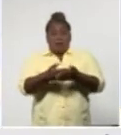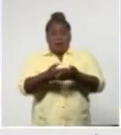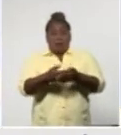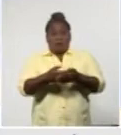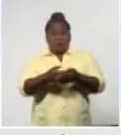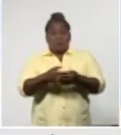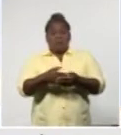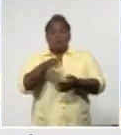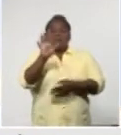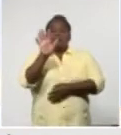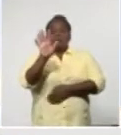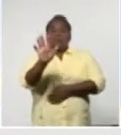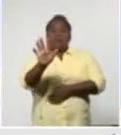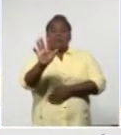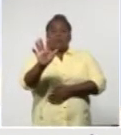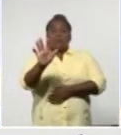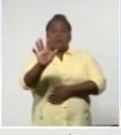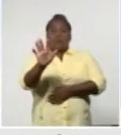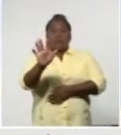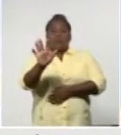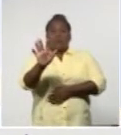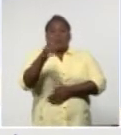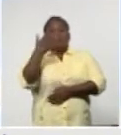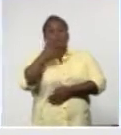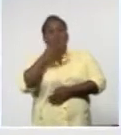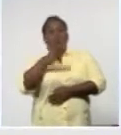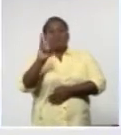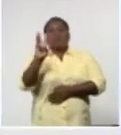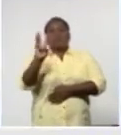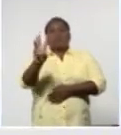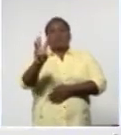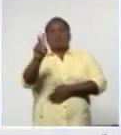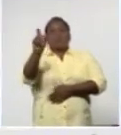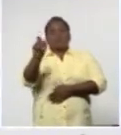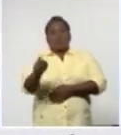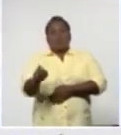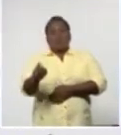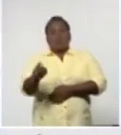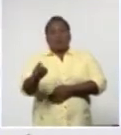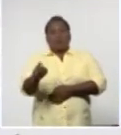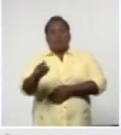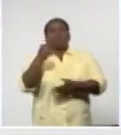As a result of the analysis of these samples, three